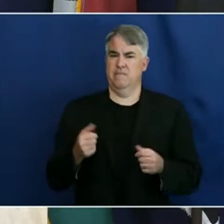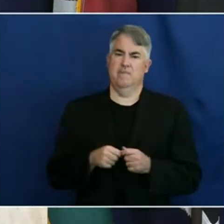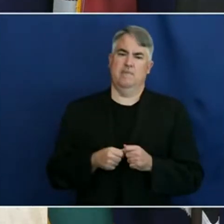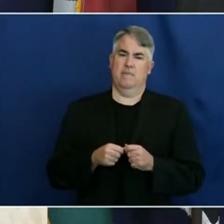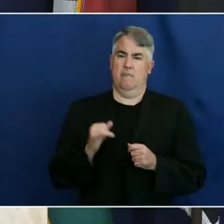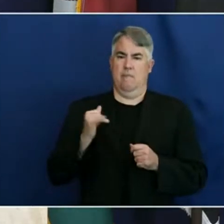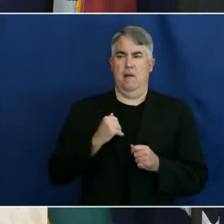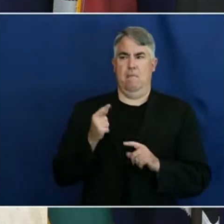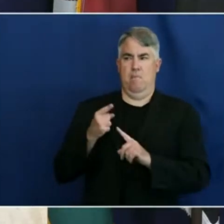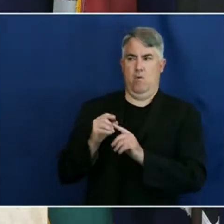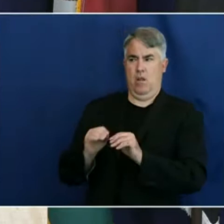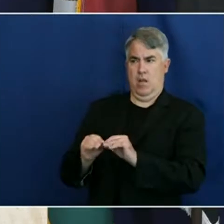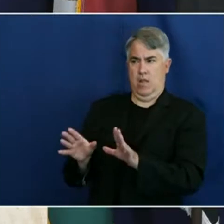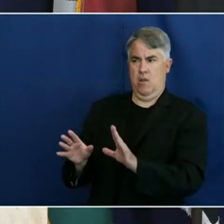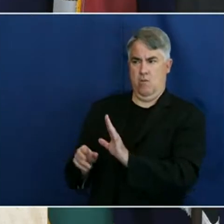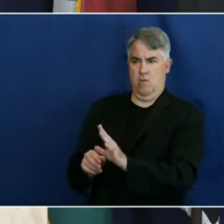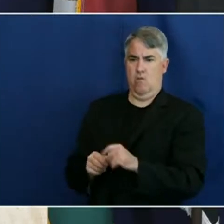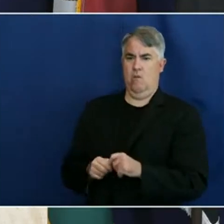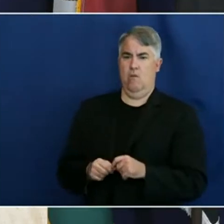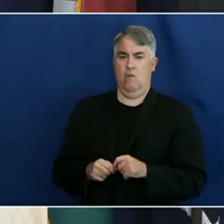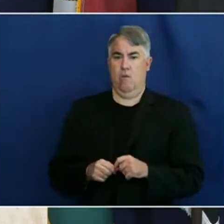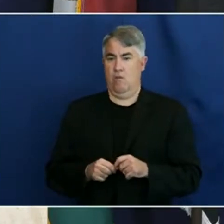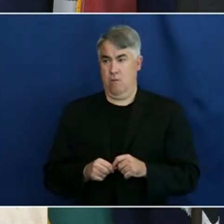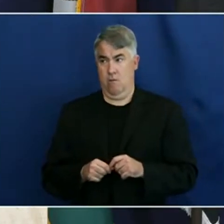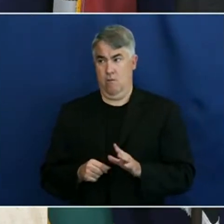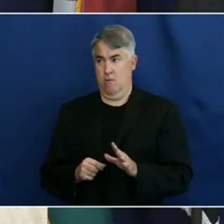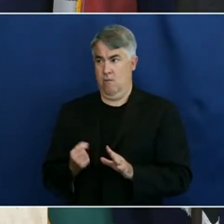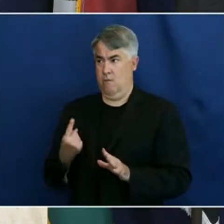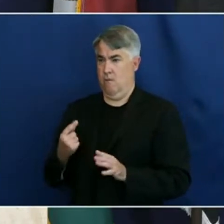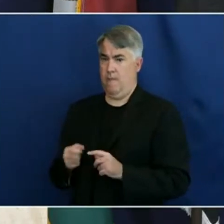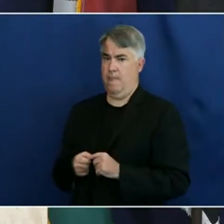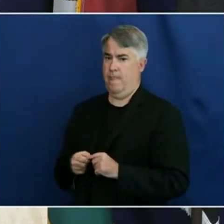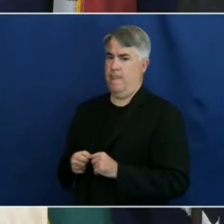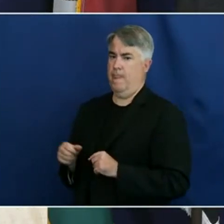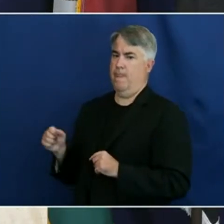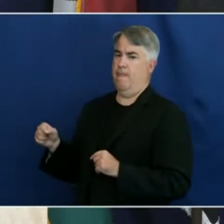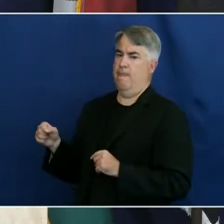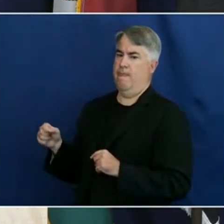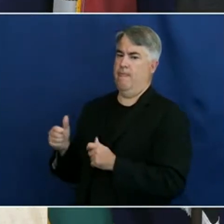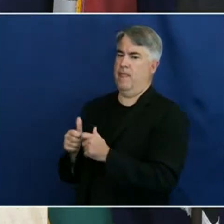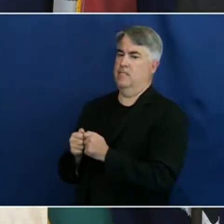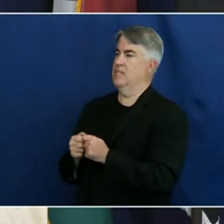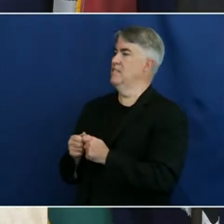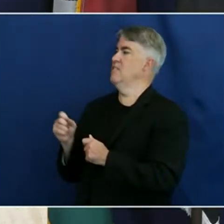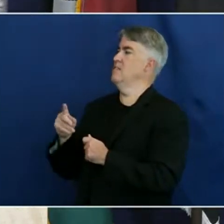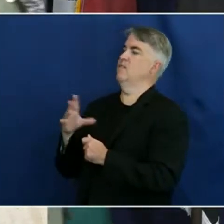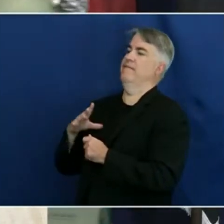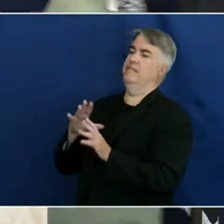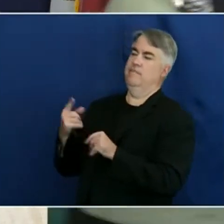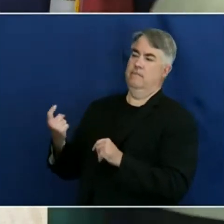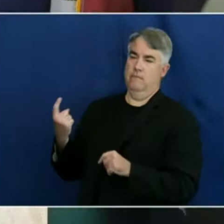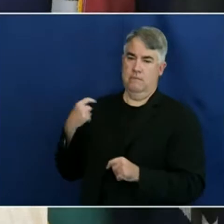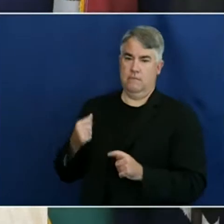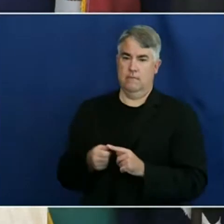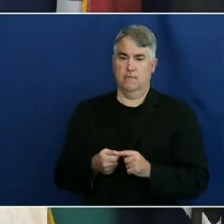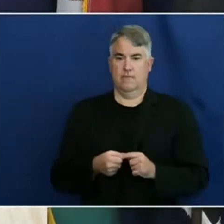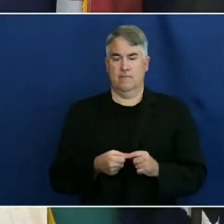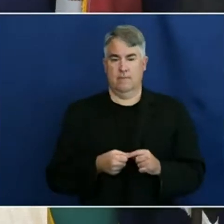point. Is that clear? Okay, that was a text question. That was a text question. Okay, all right. Clear to